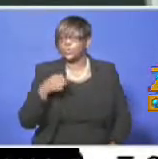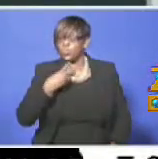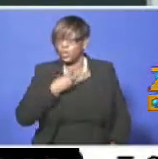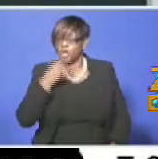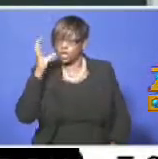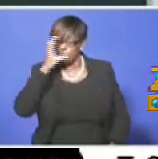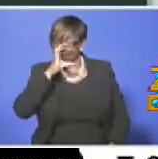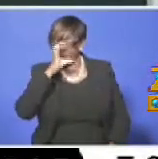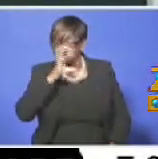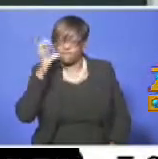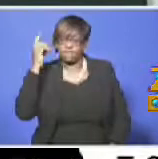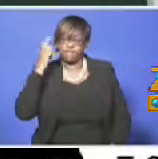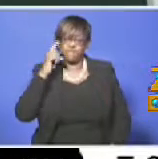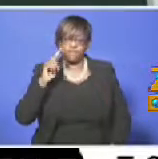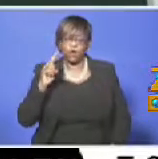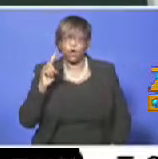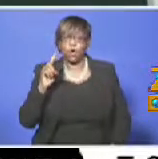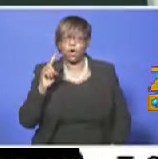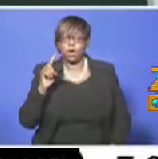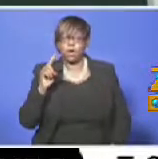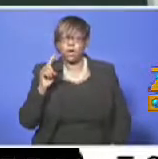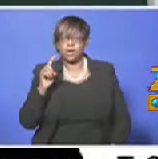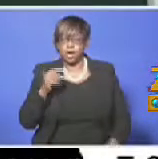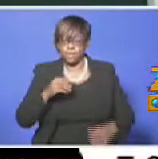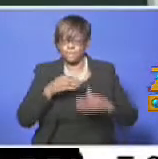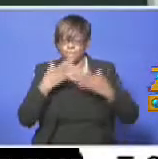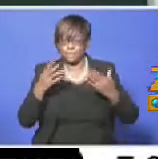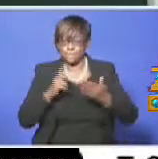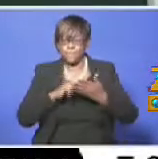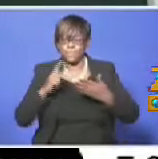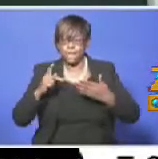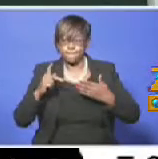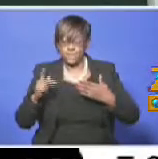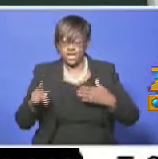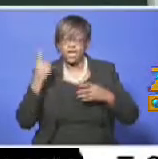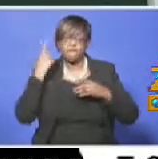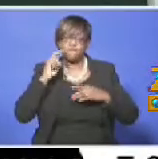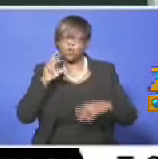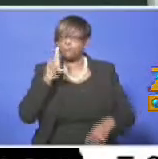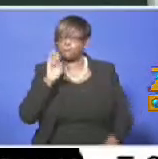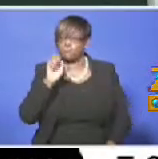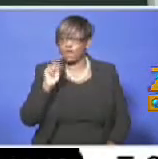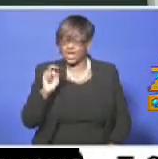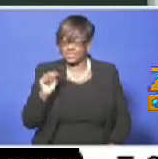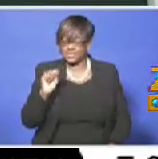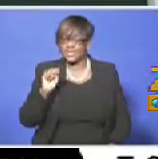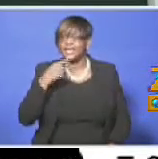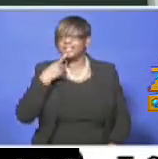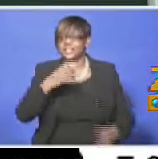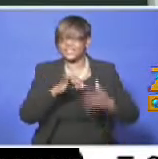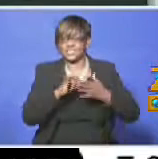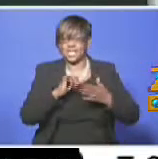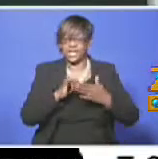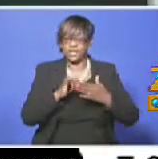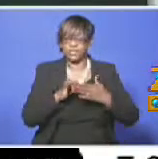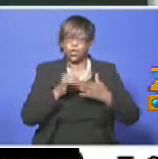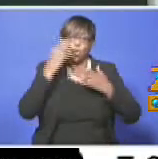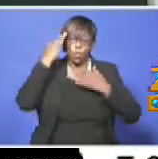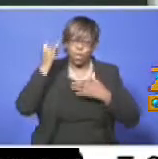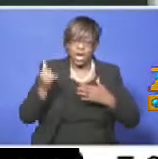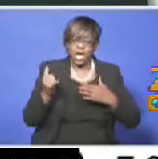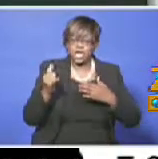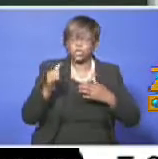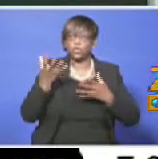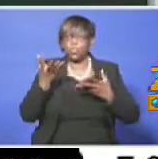I would suggest that you stick within your price range, as we must always consider reasons as to why we're looking to